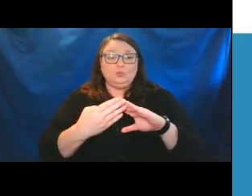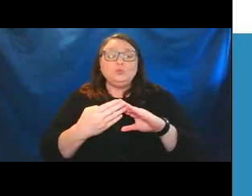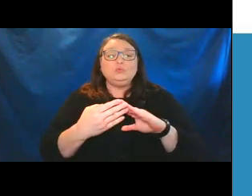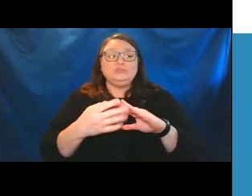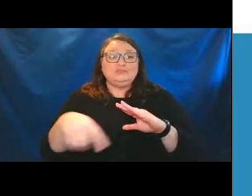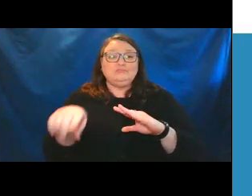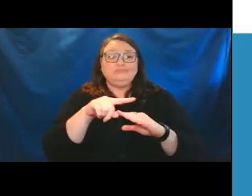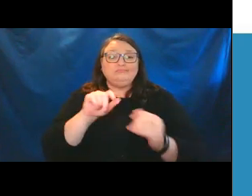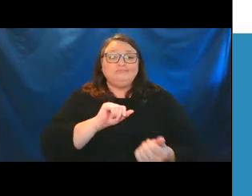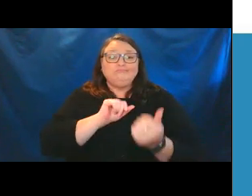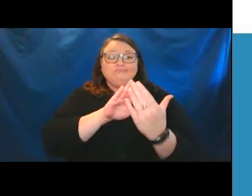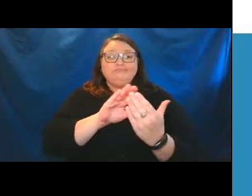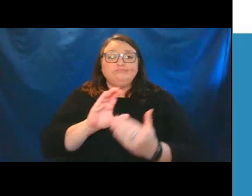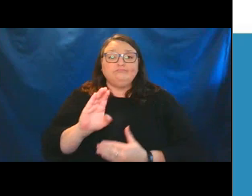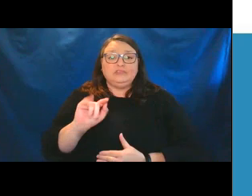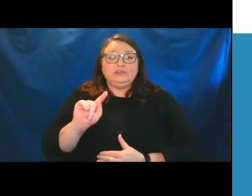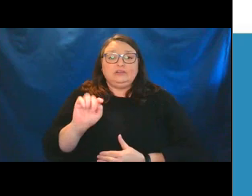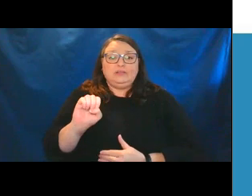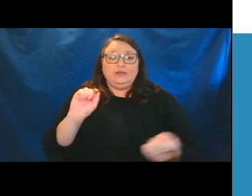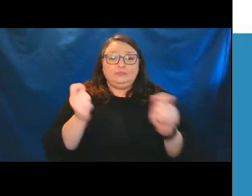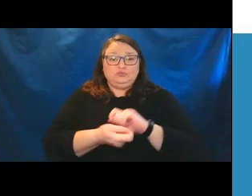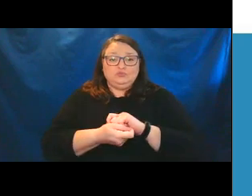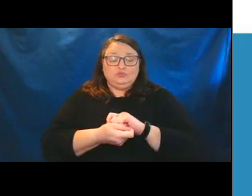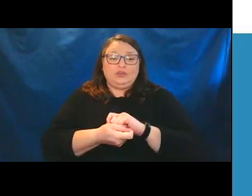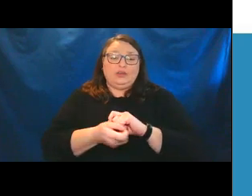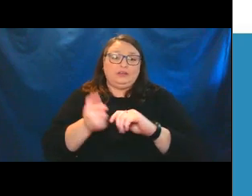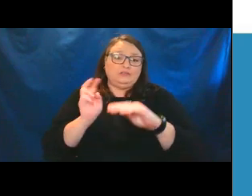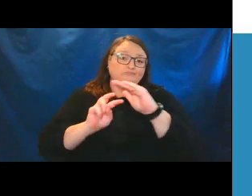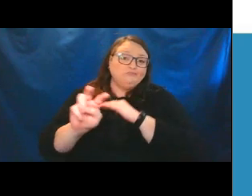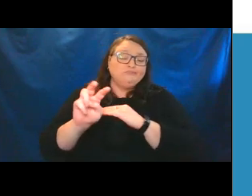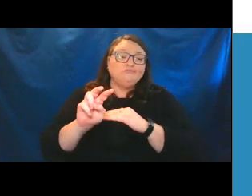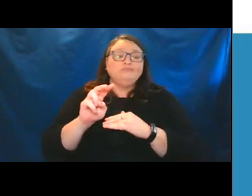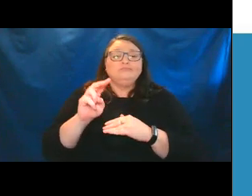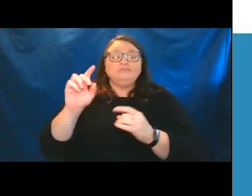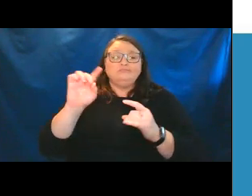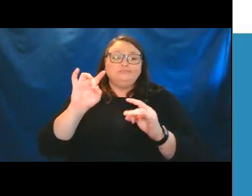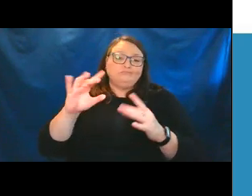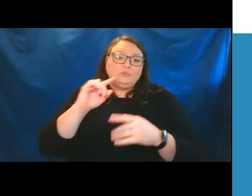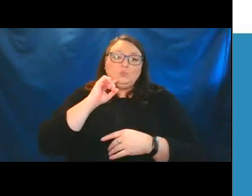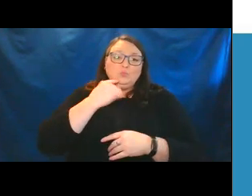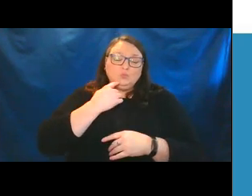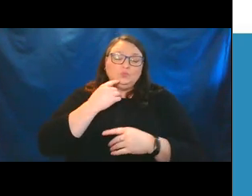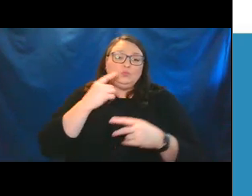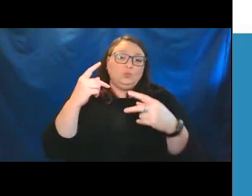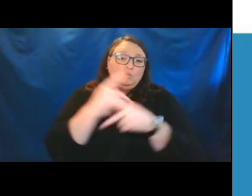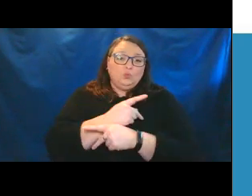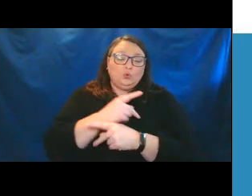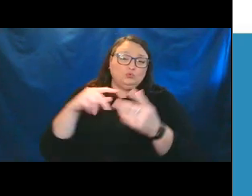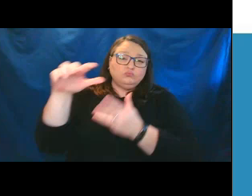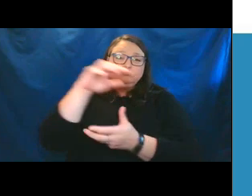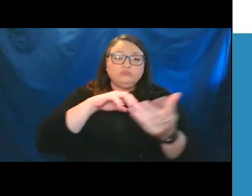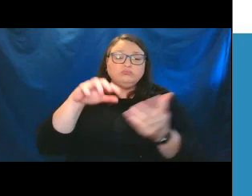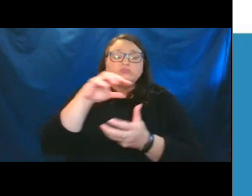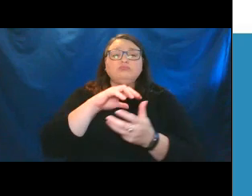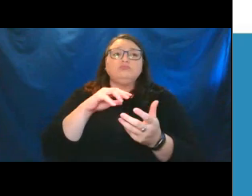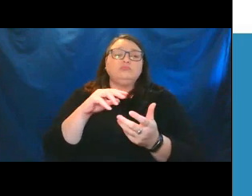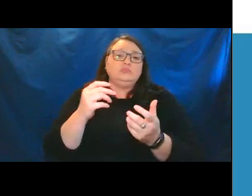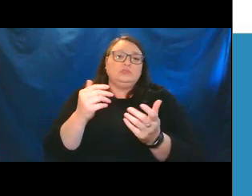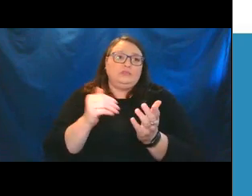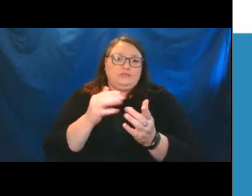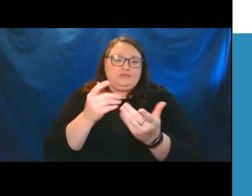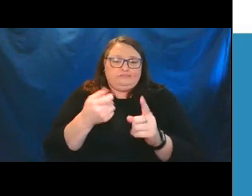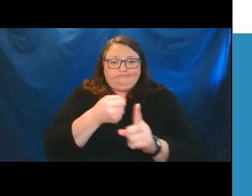facing climate change, projections of increased storms, intensity, frequency. We are islands.